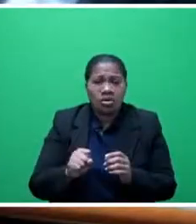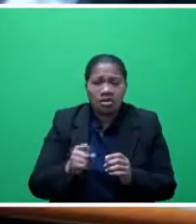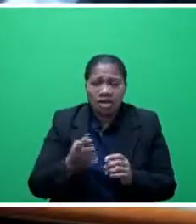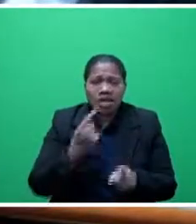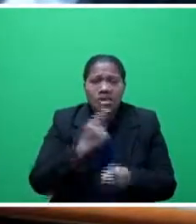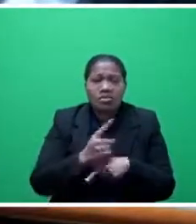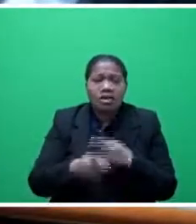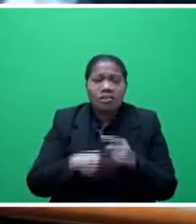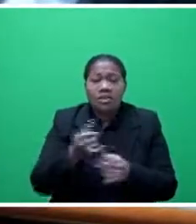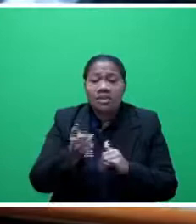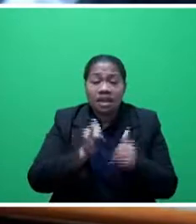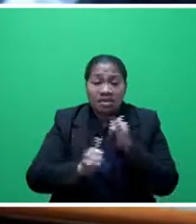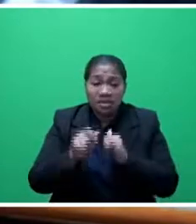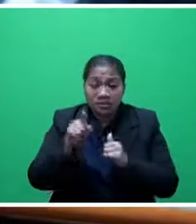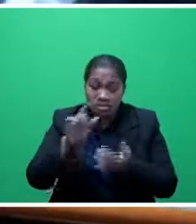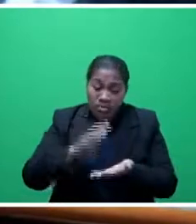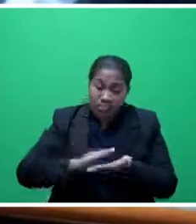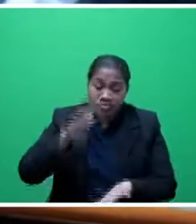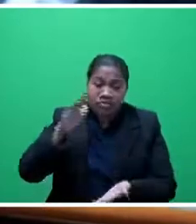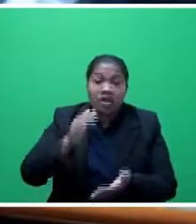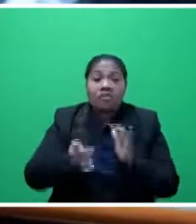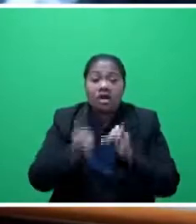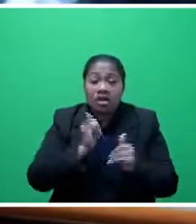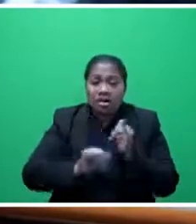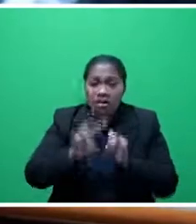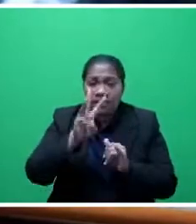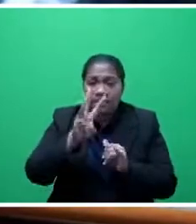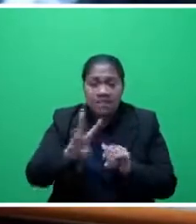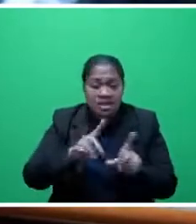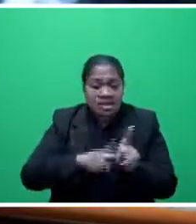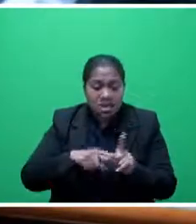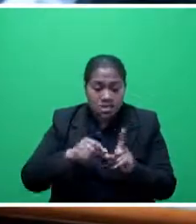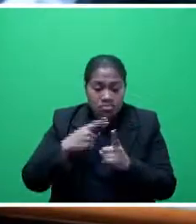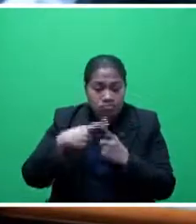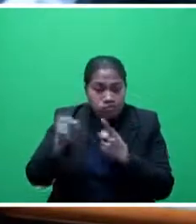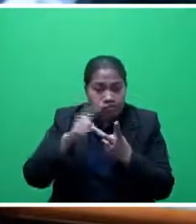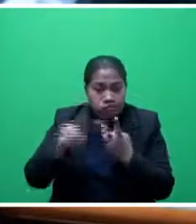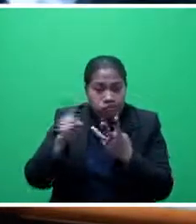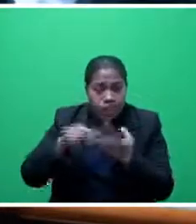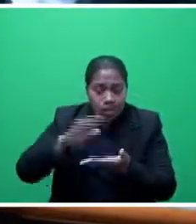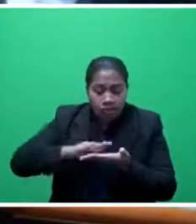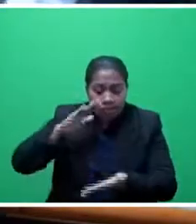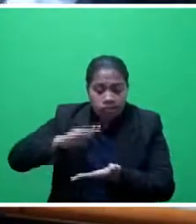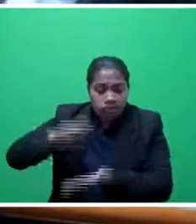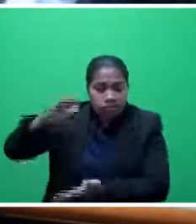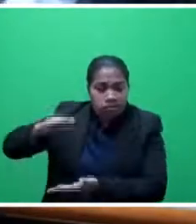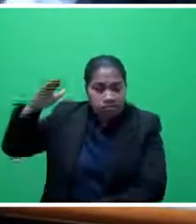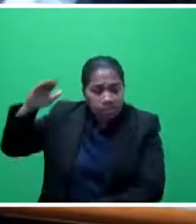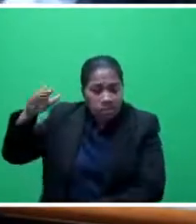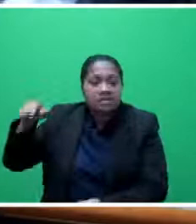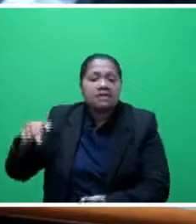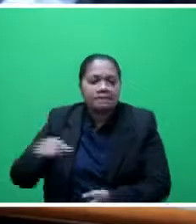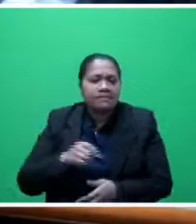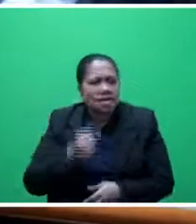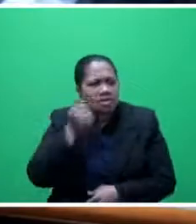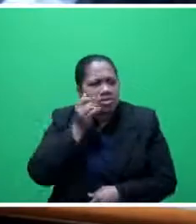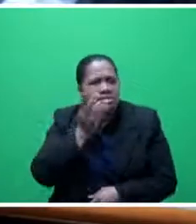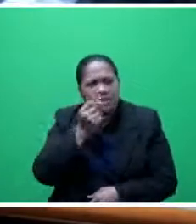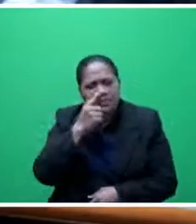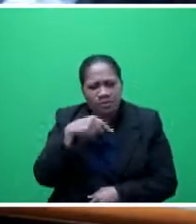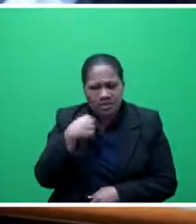years, We talked about that. And I know some people on this side, the kind of comment that they were